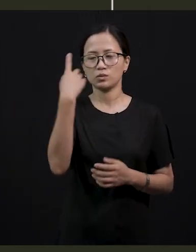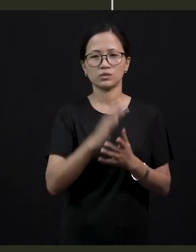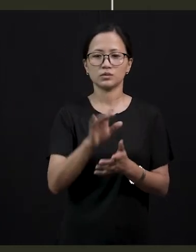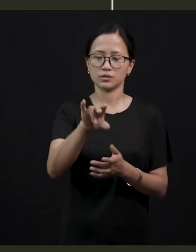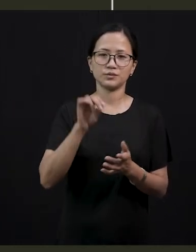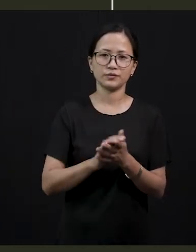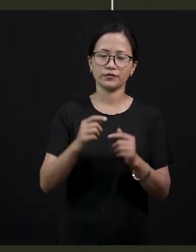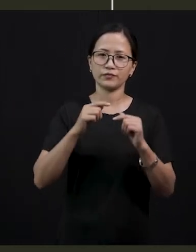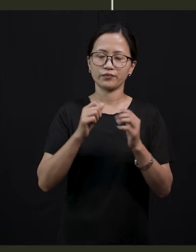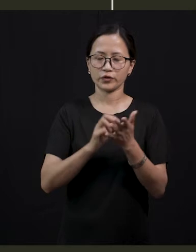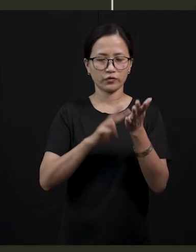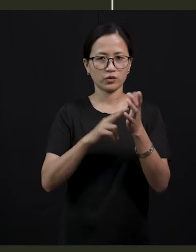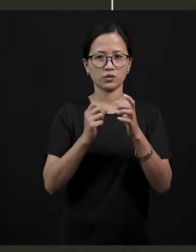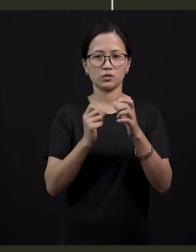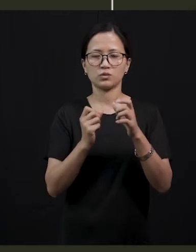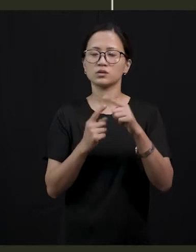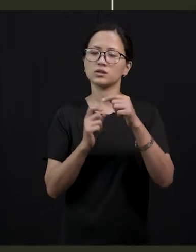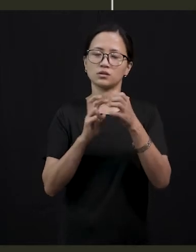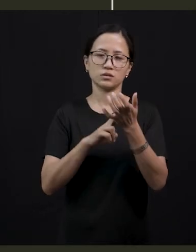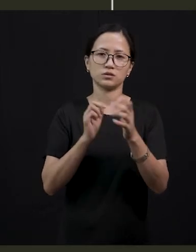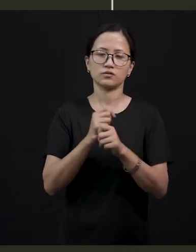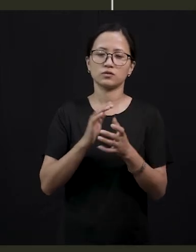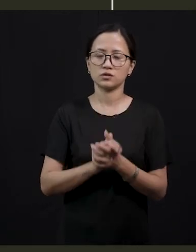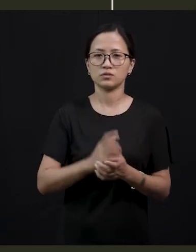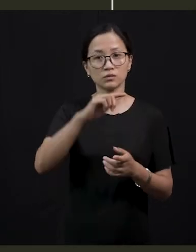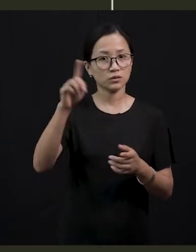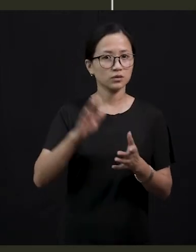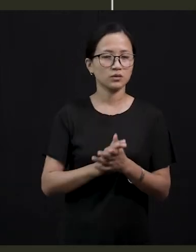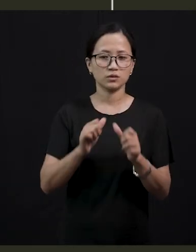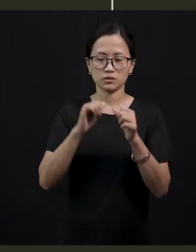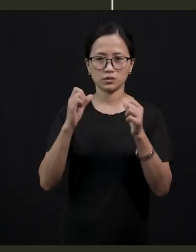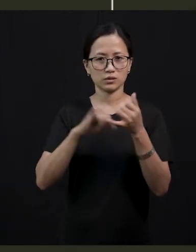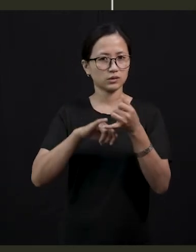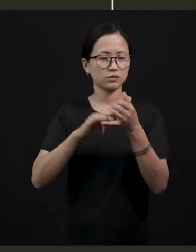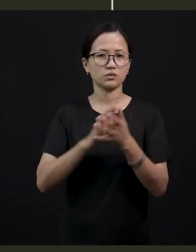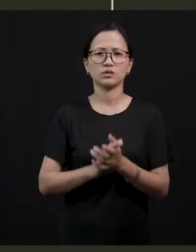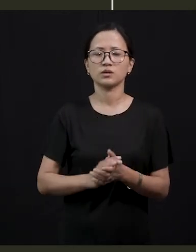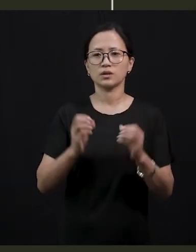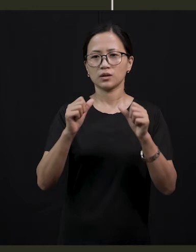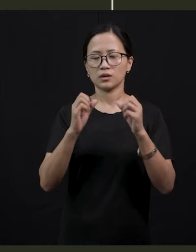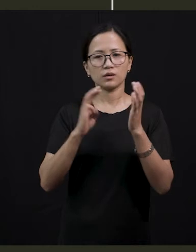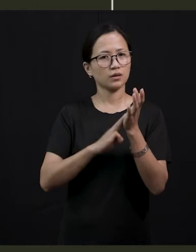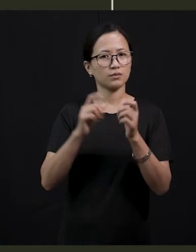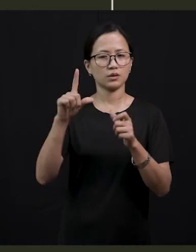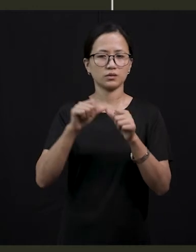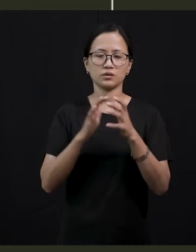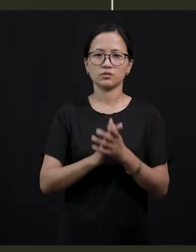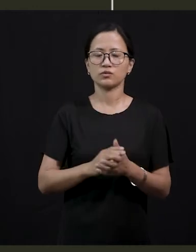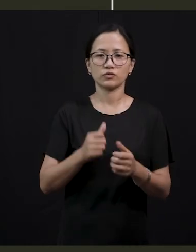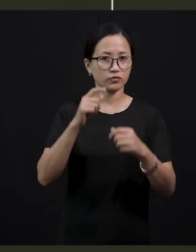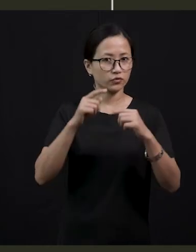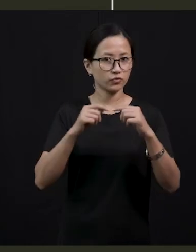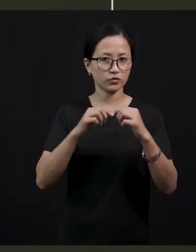to get the voting rights. So in the assembly, MLAs would vote for Vidhan